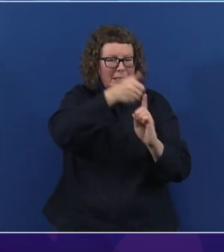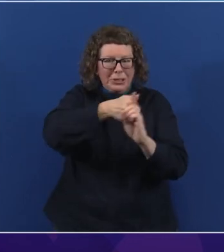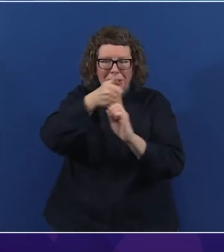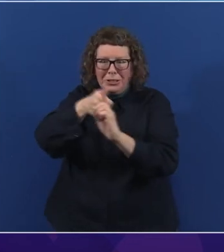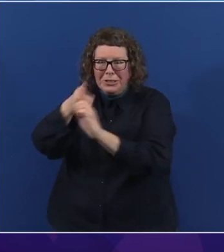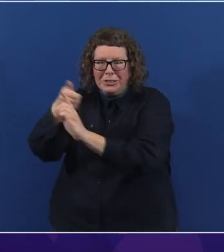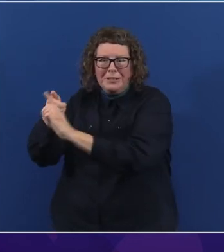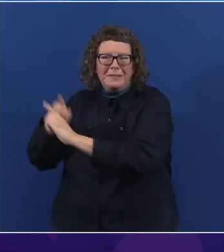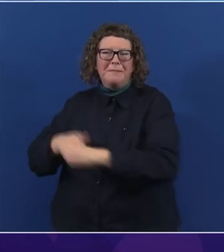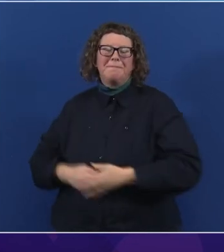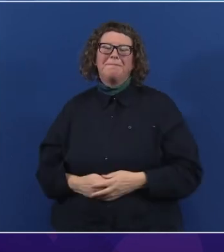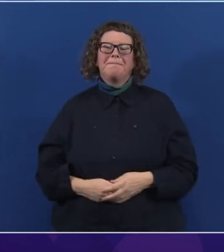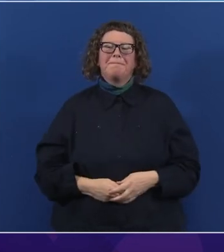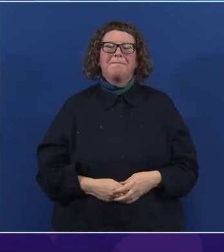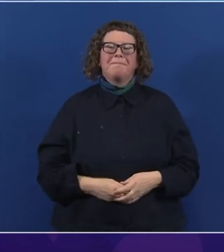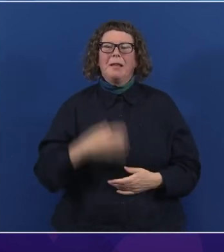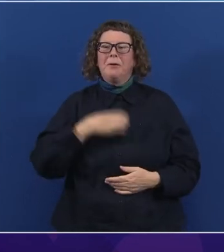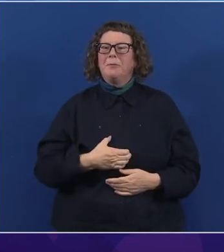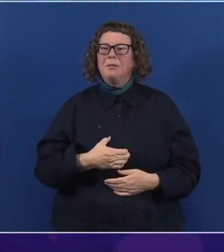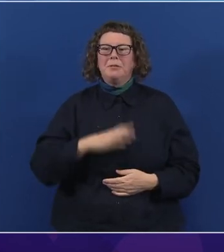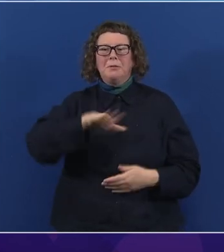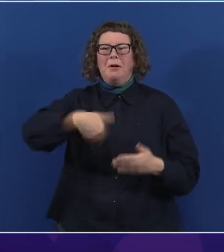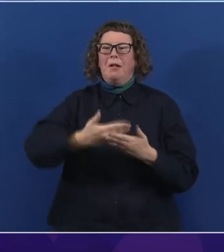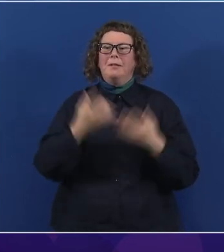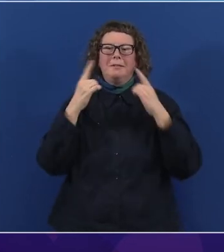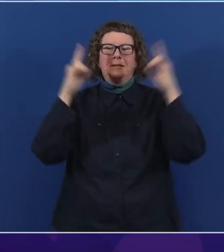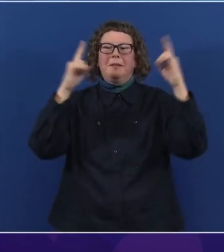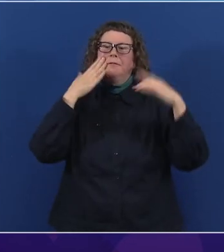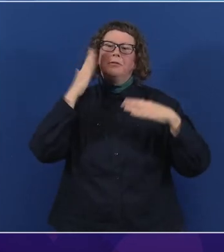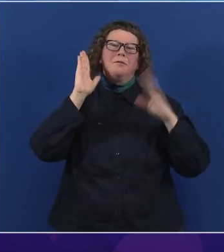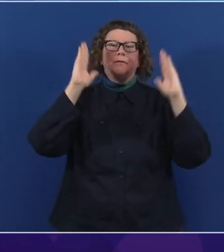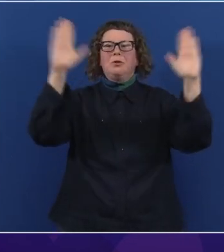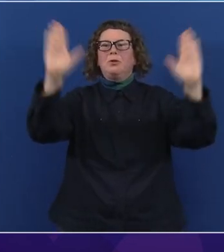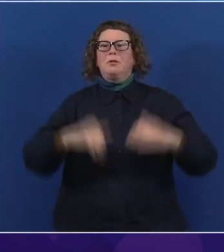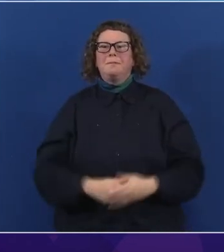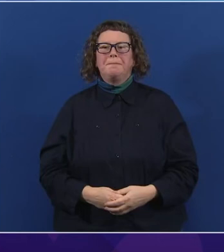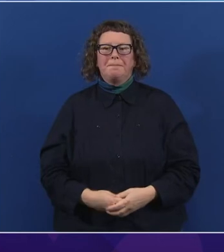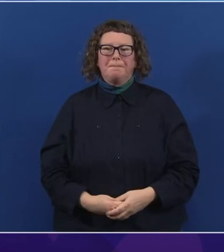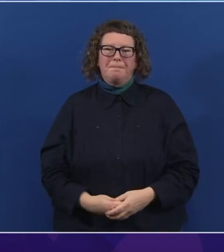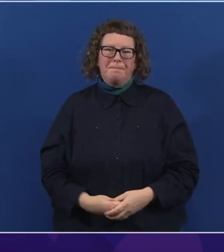you, and I wish you all a successful future.